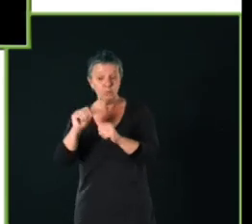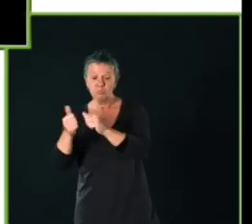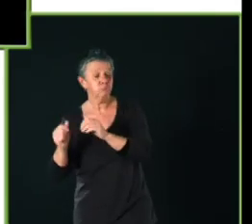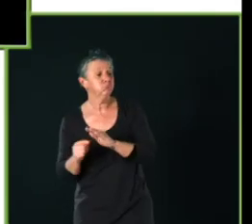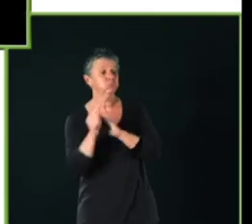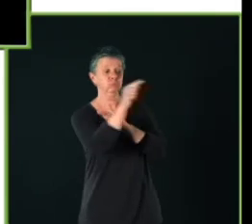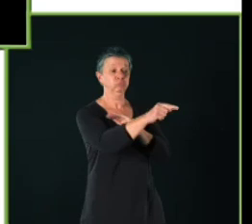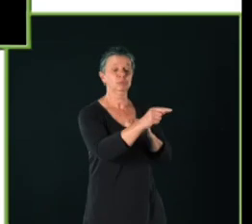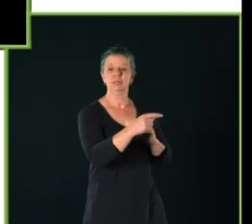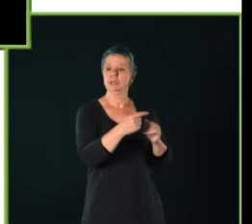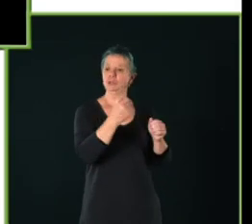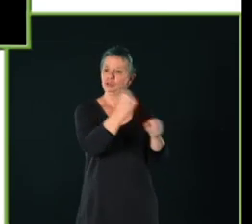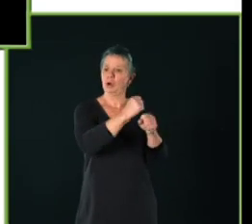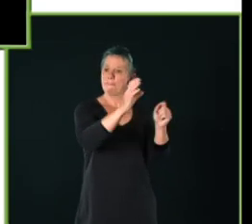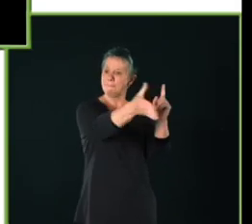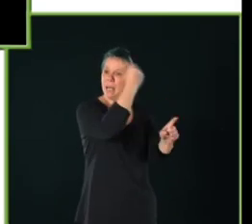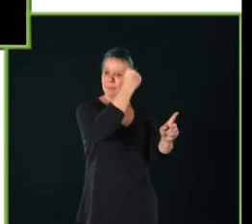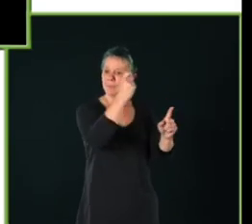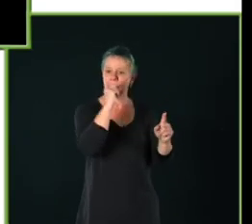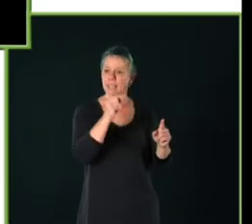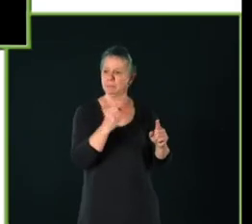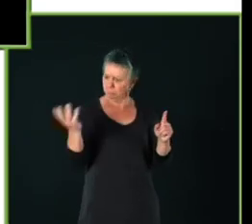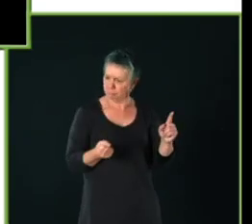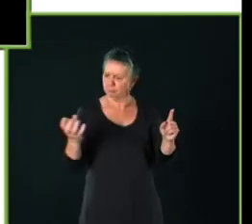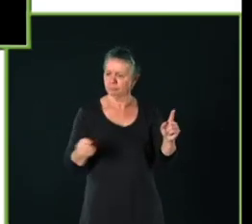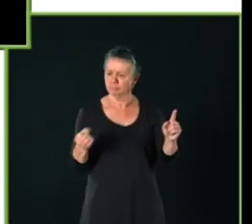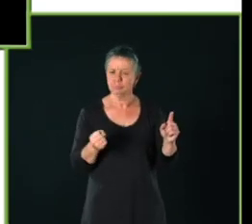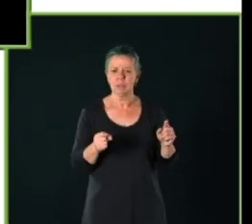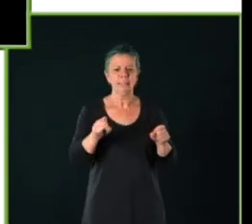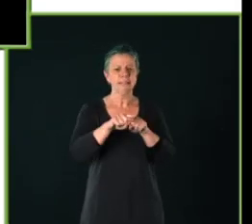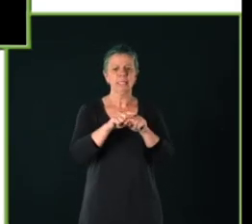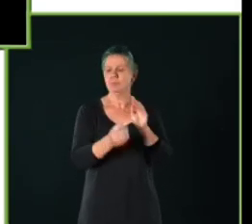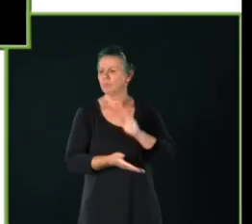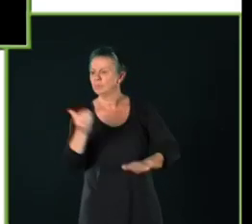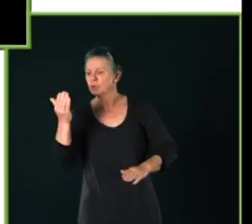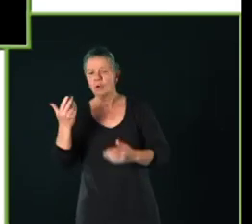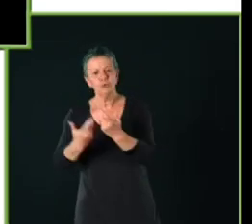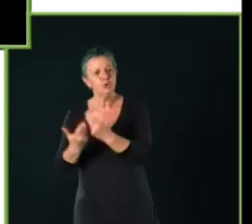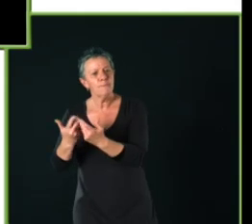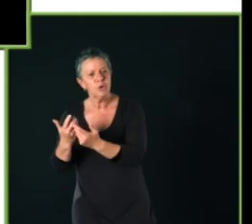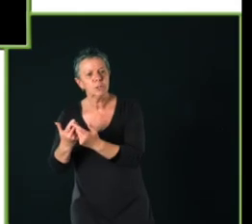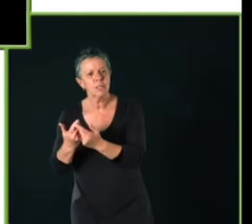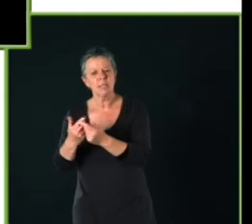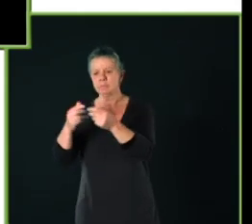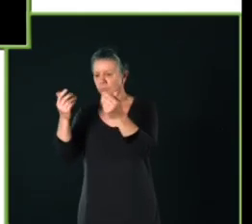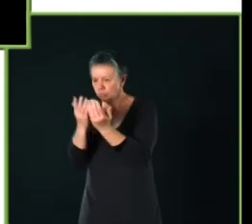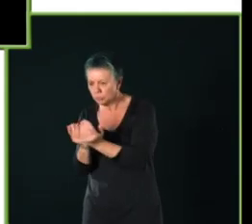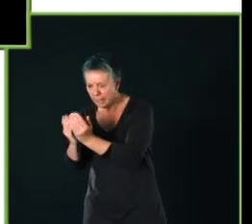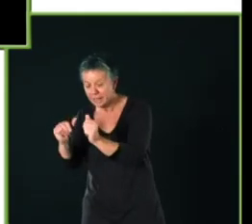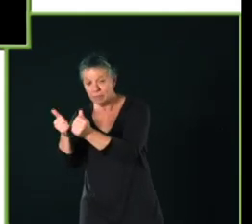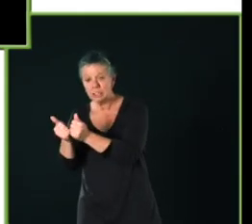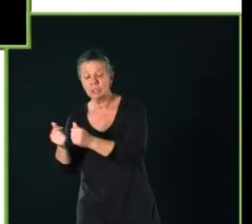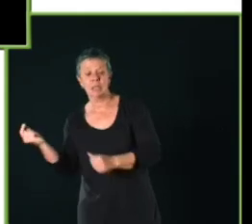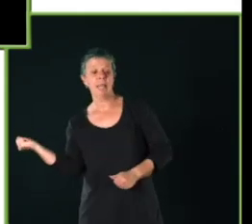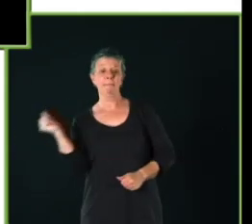to university and they can come back to Whangarei again with a well-paying job. We need to make sure that there's jobs out